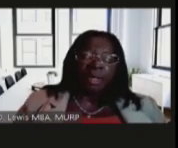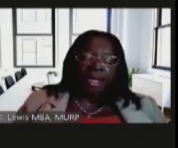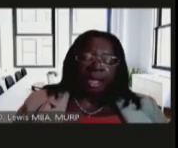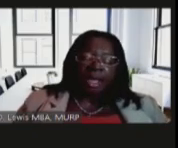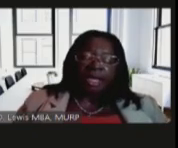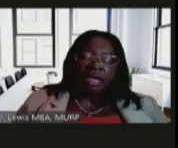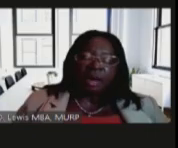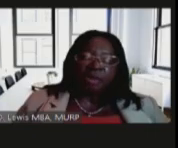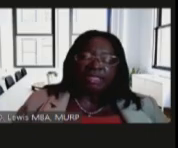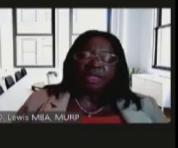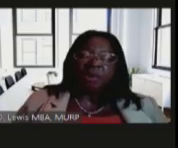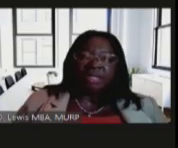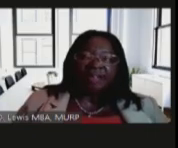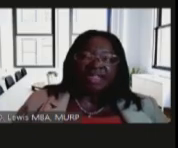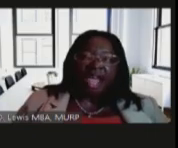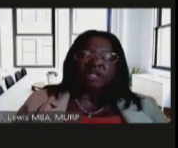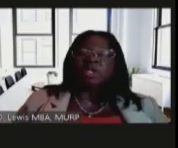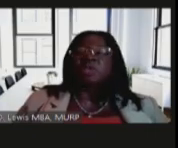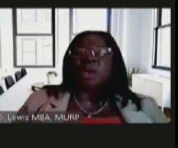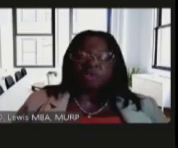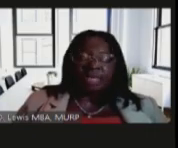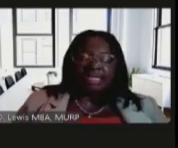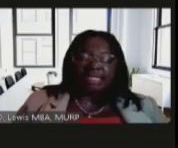household income was